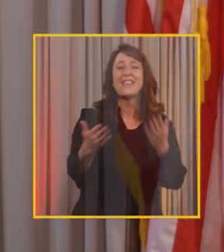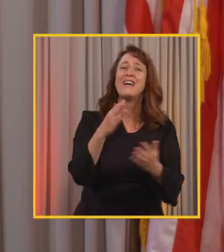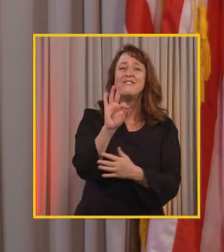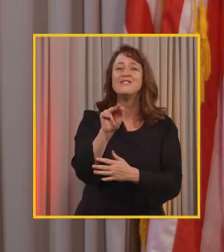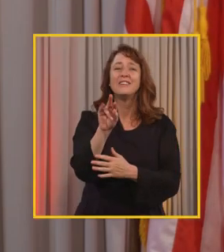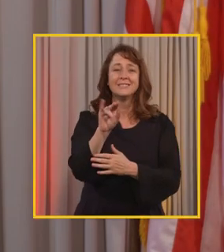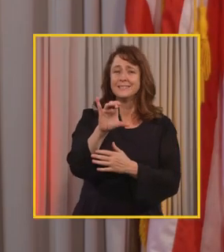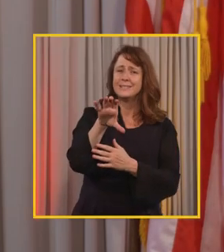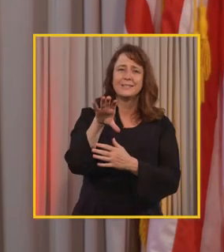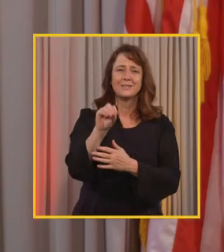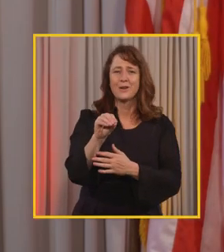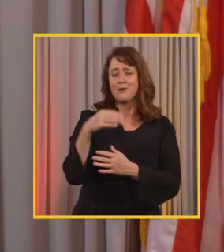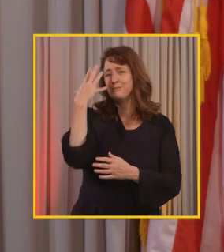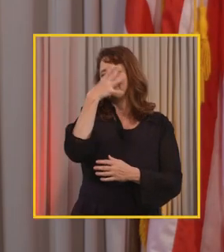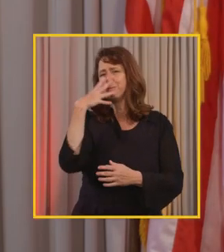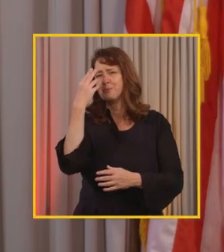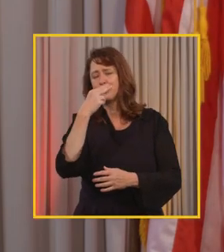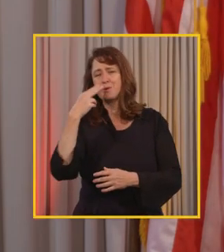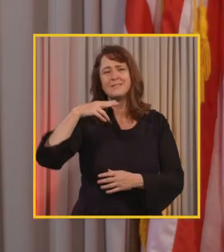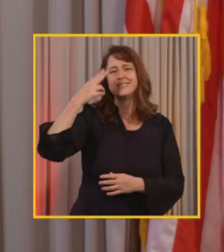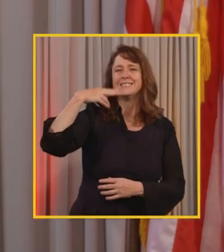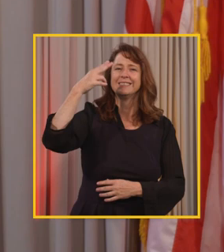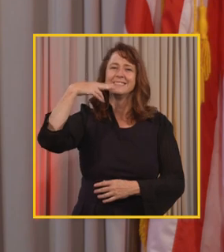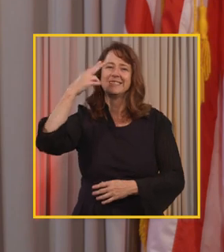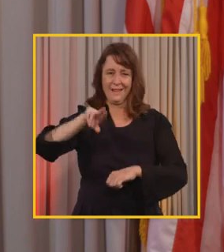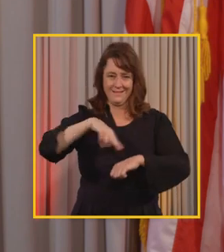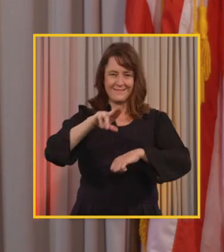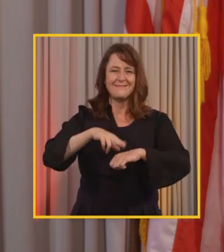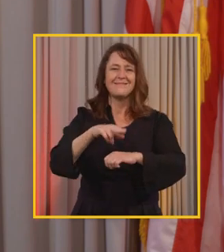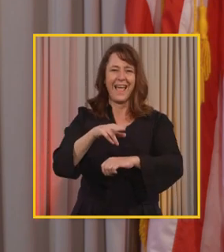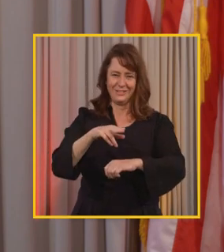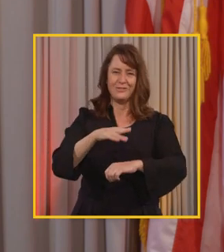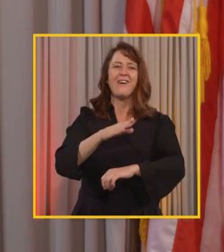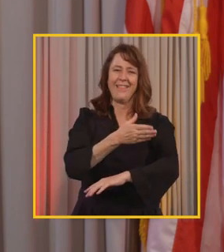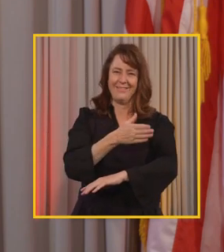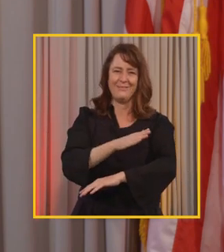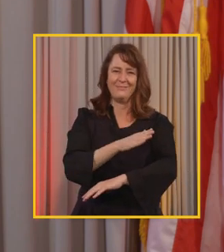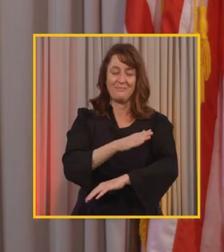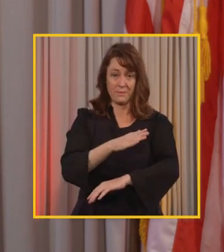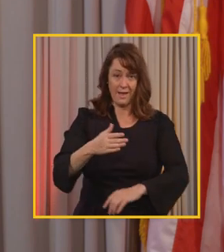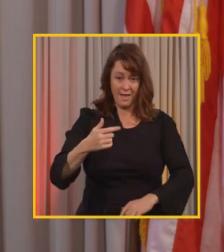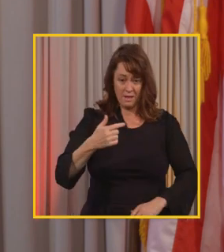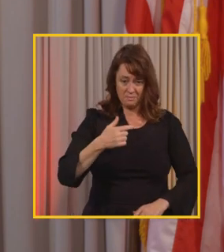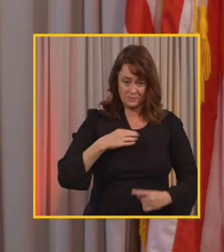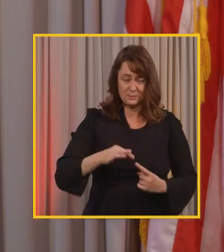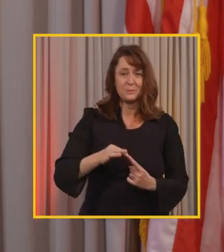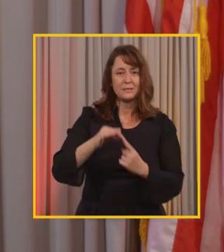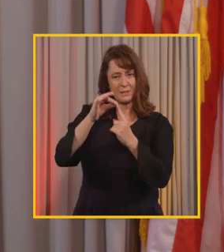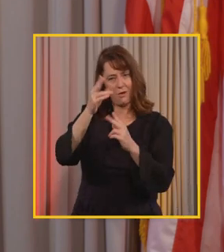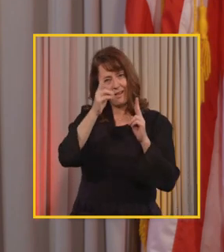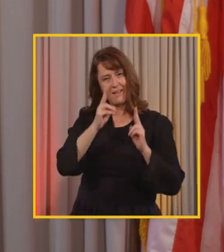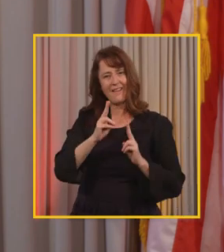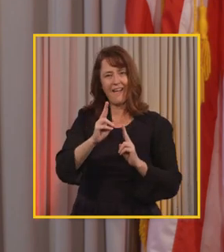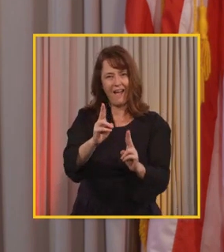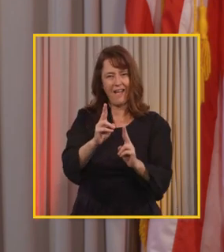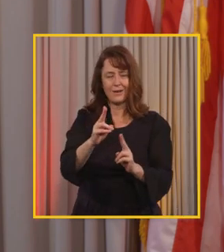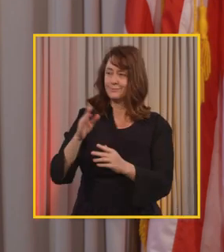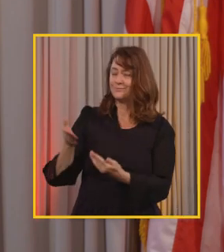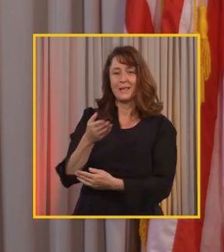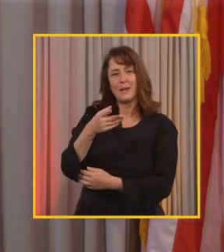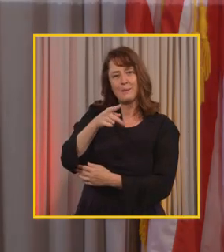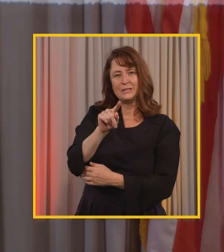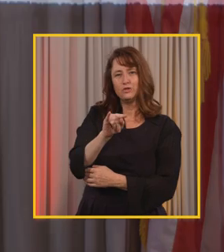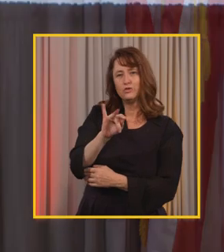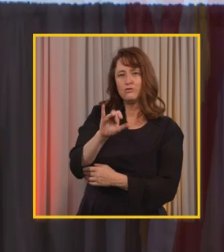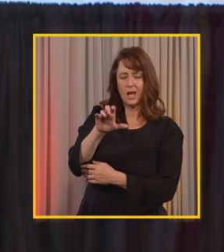Thank you, Francisco, for your beautiful rendition of the national anthem. It is my distinct honor to welcome Dr.